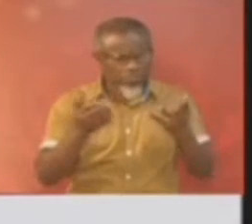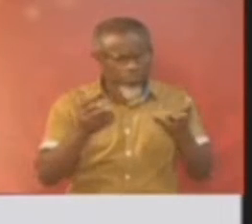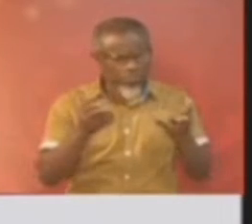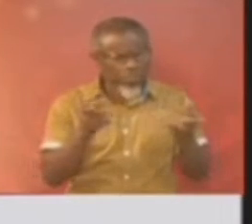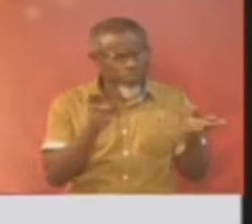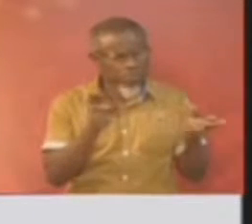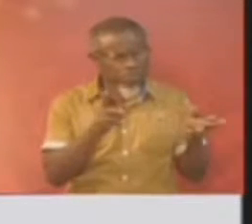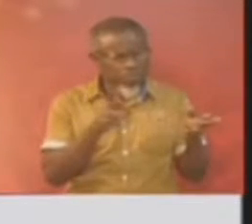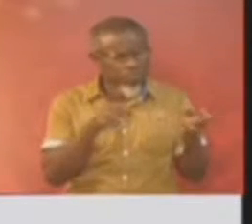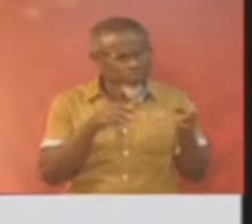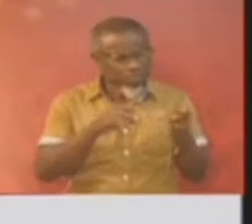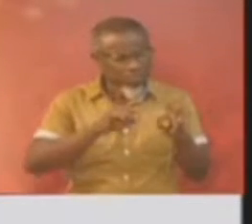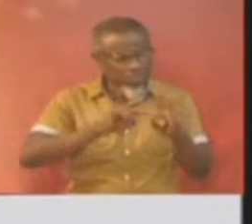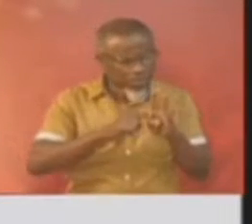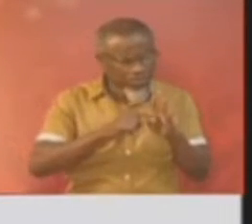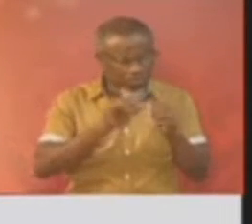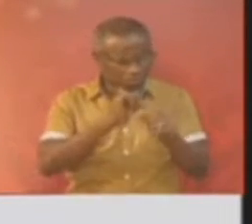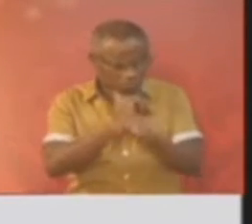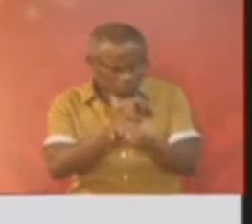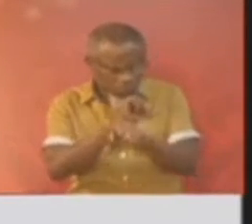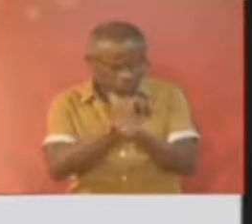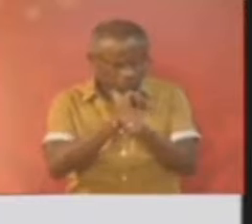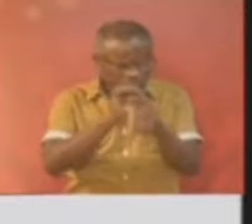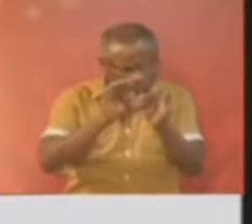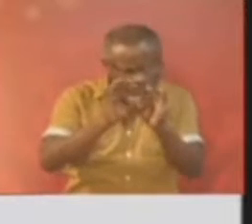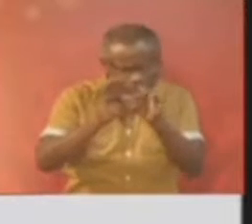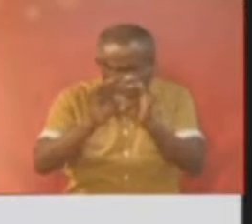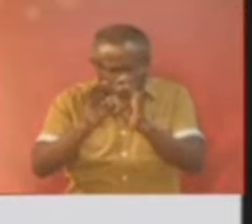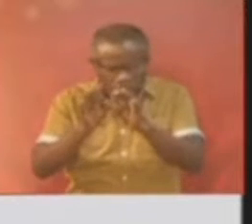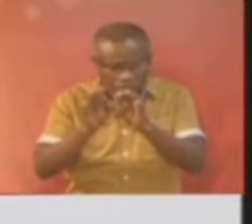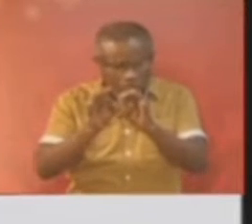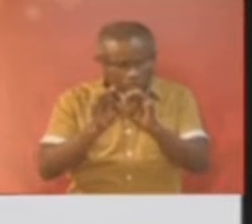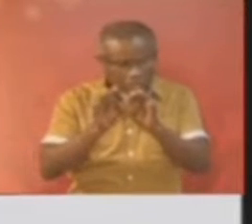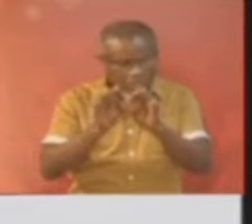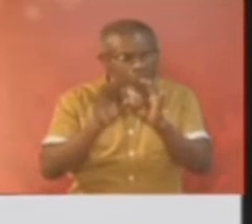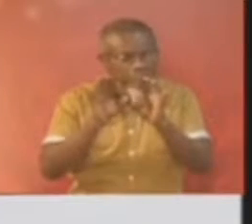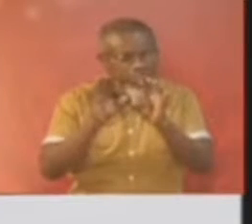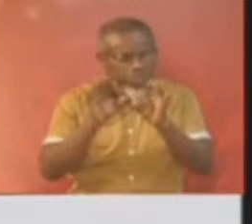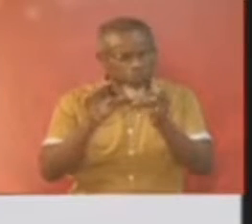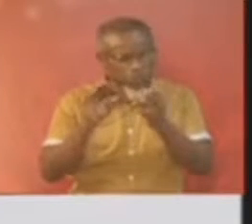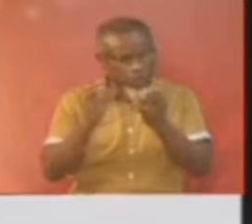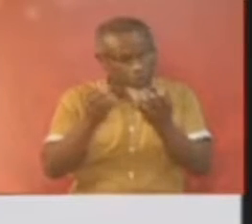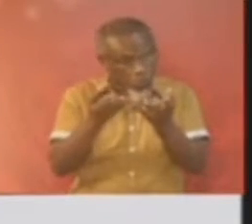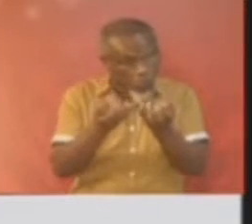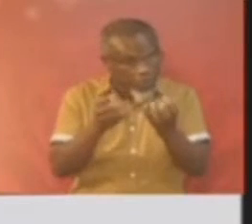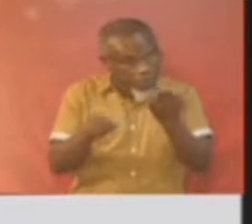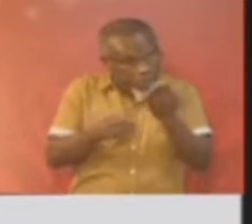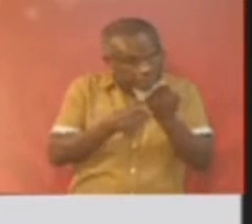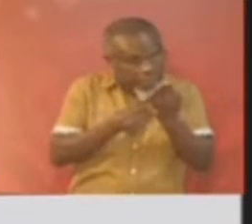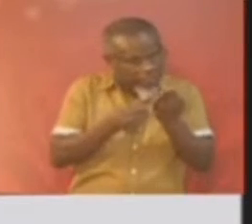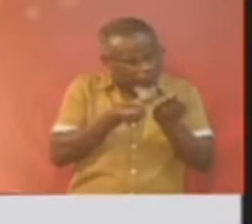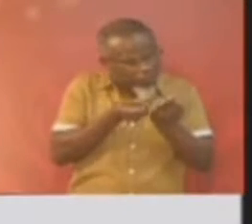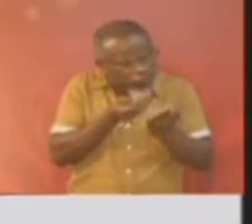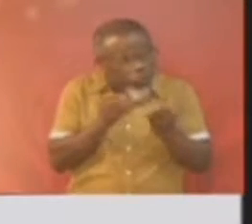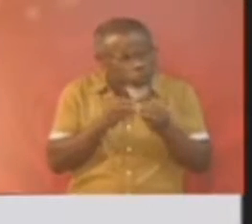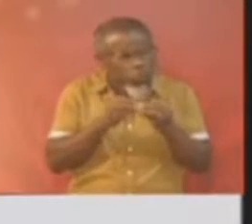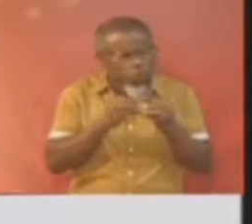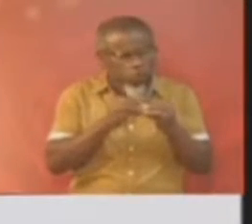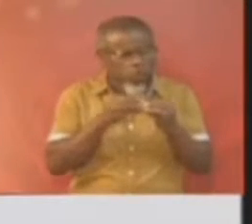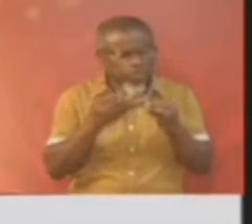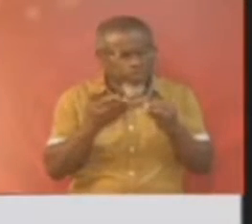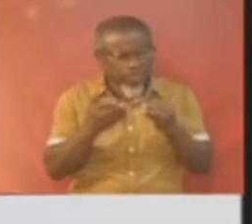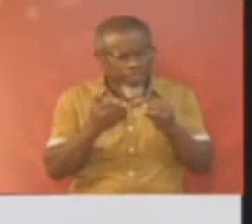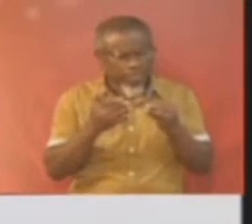almost completed, actually. There are a few minor things which we'd like to add to it to boost it and make it a little bit stronger and useful for the population.